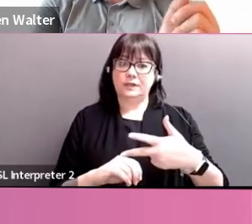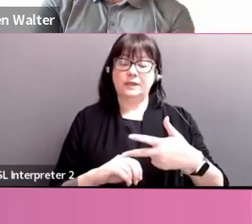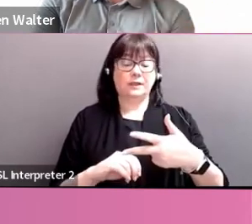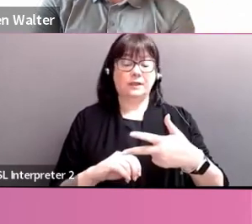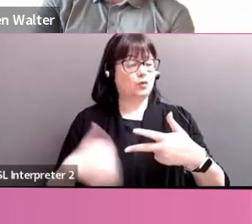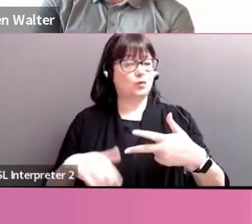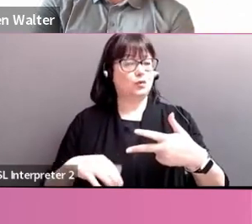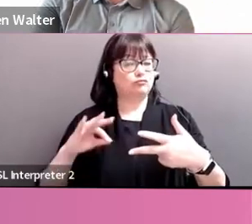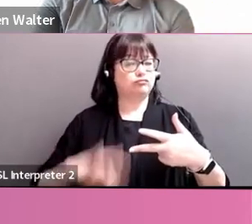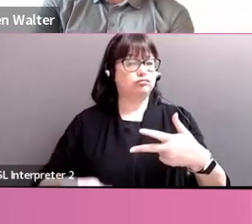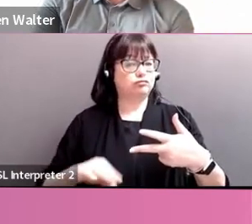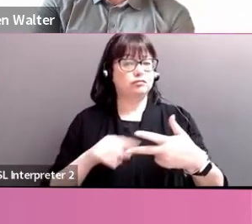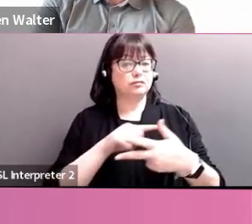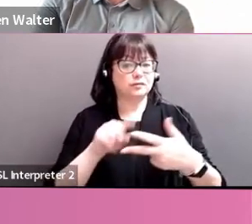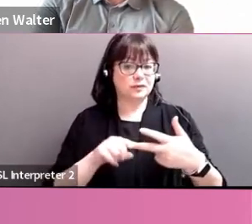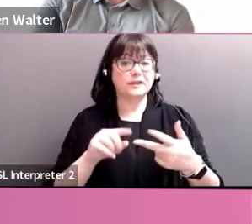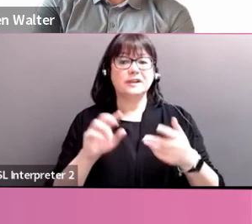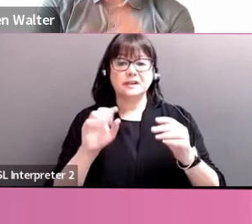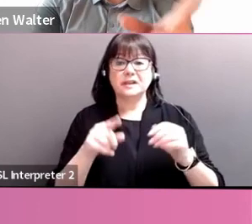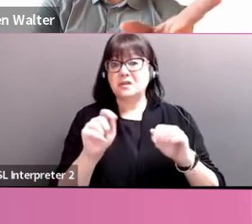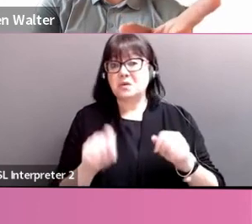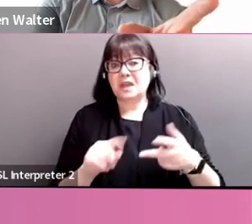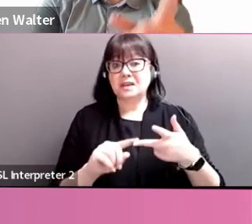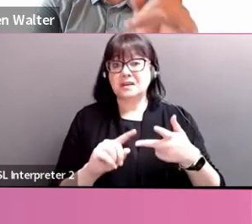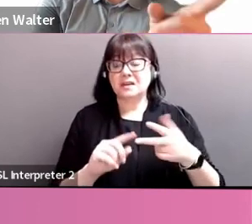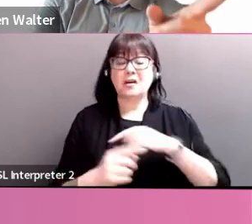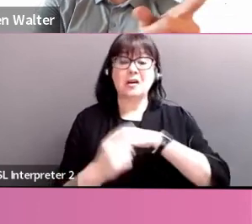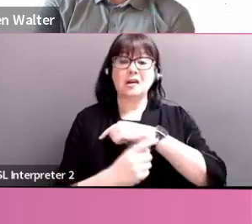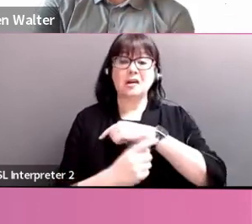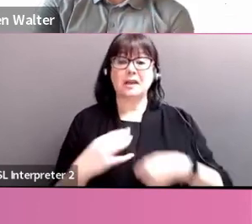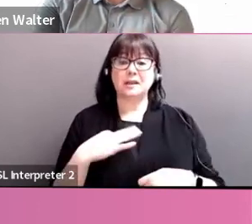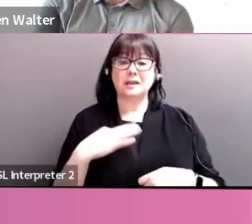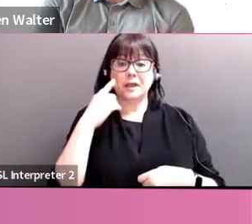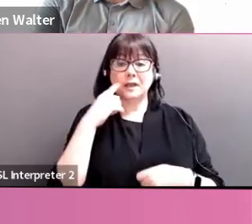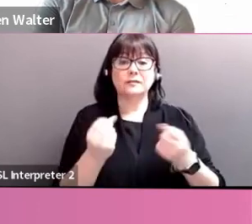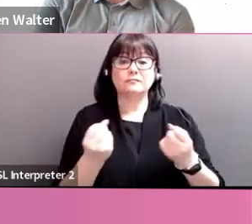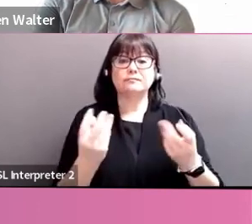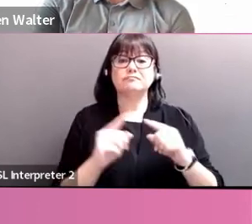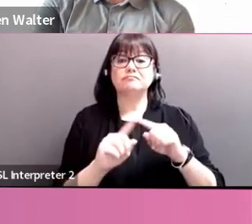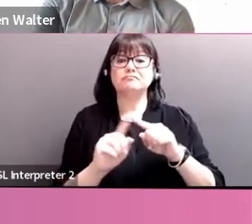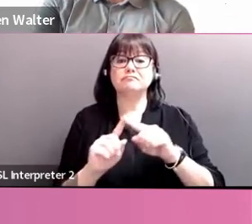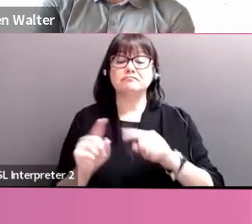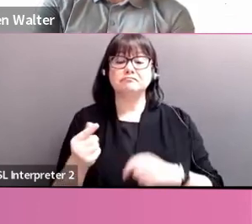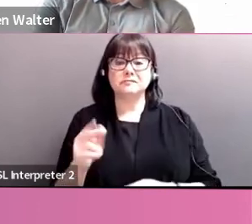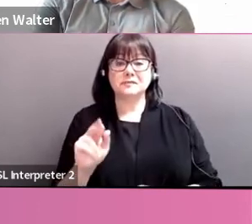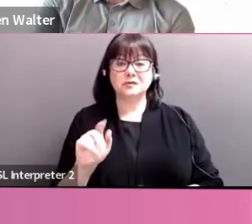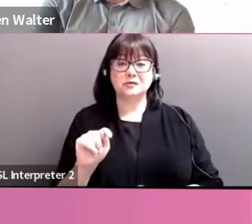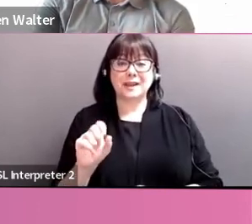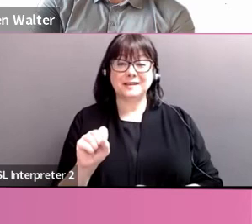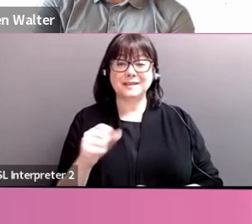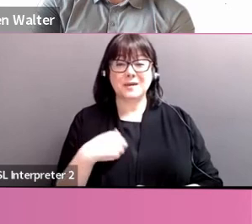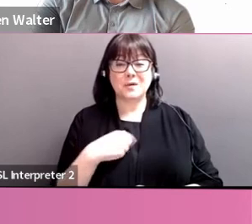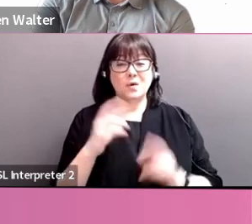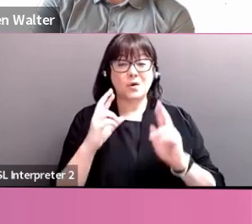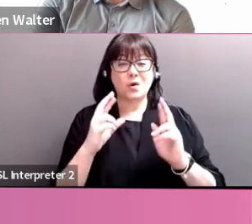it'll automatically apply. So we hope to see many, hopefully all of you, all 44 that are still on the call, on the platform in the